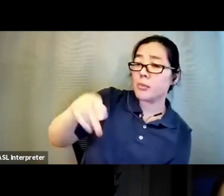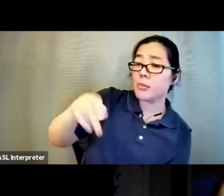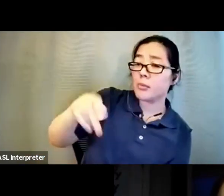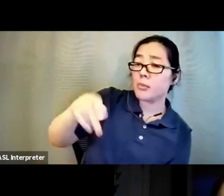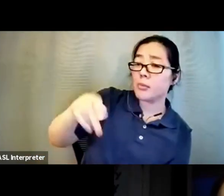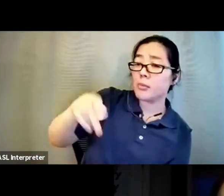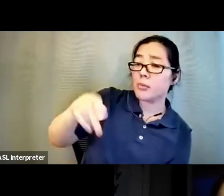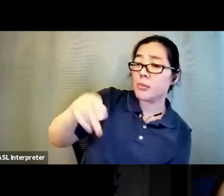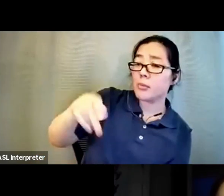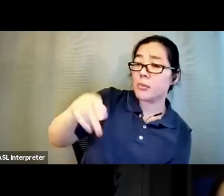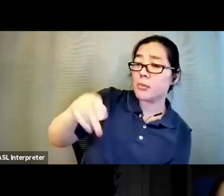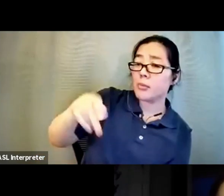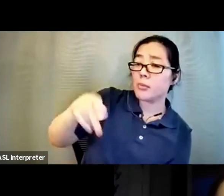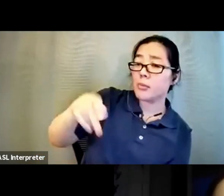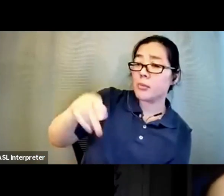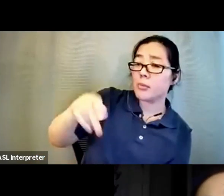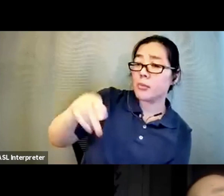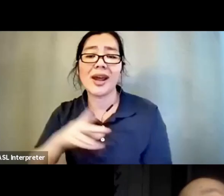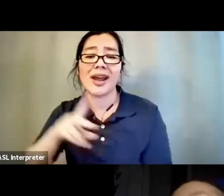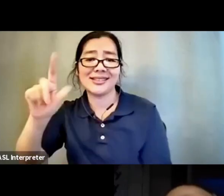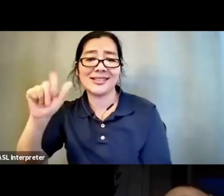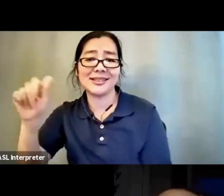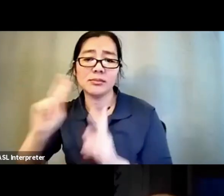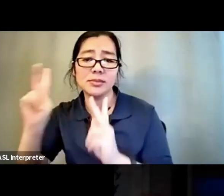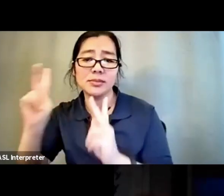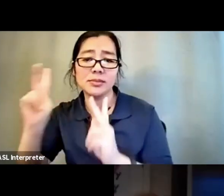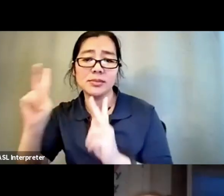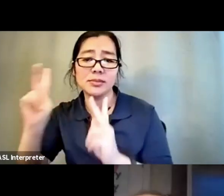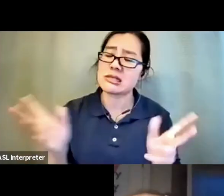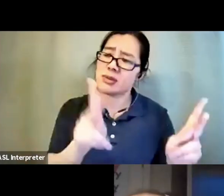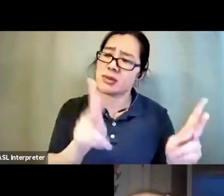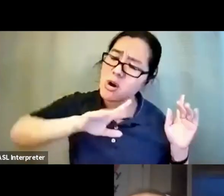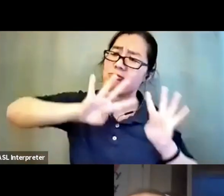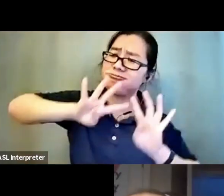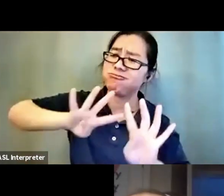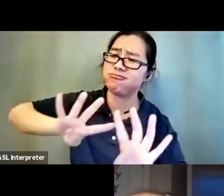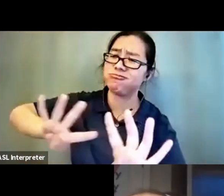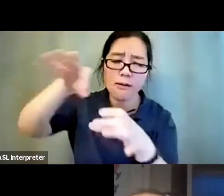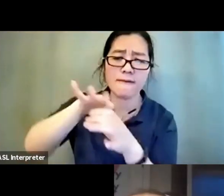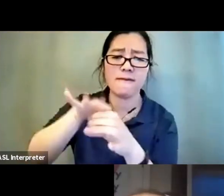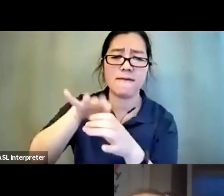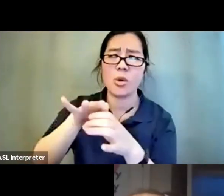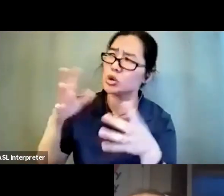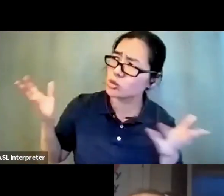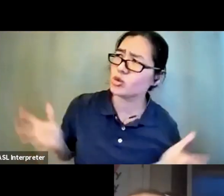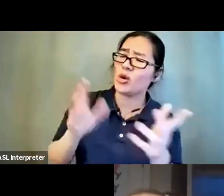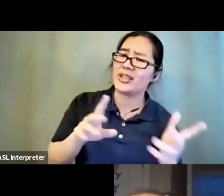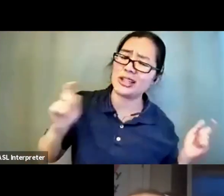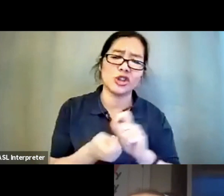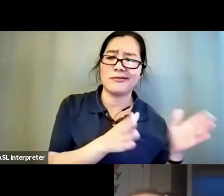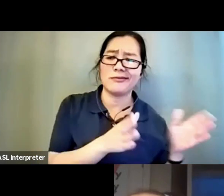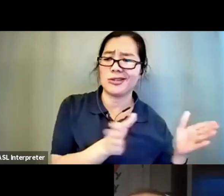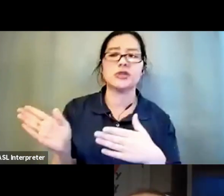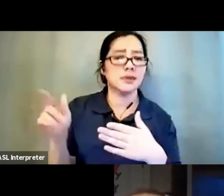the vote and get people to the polls and to bring on the shift in this country that we need. So we